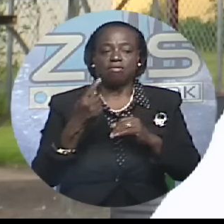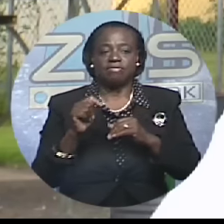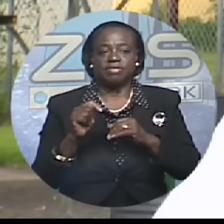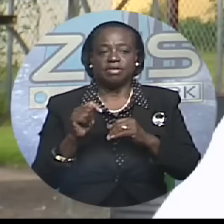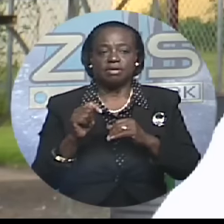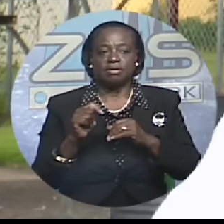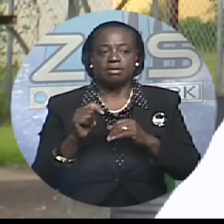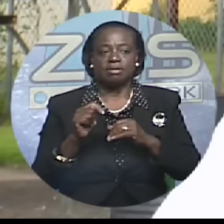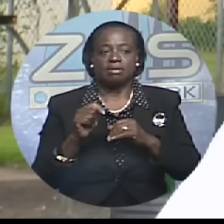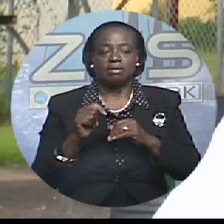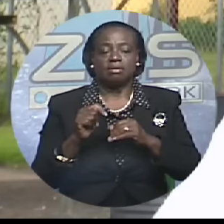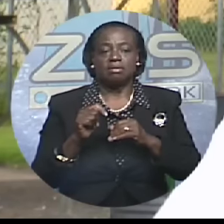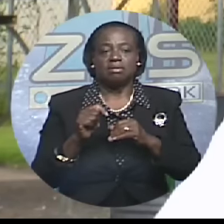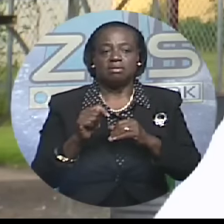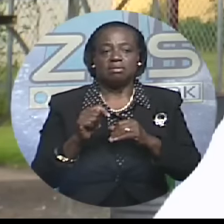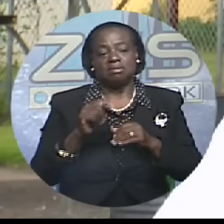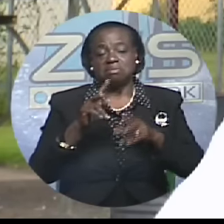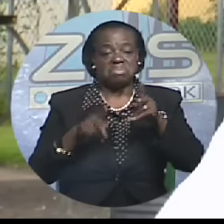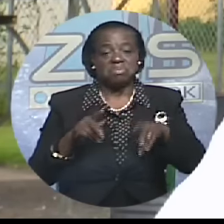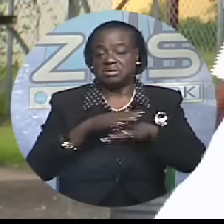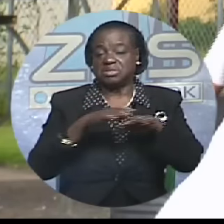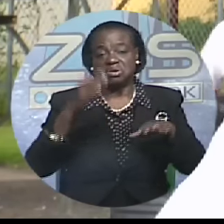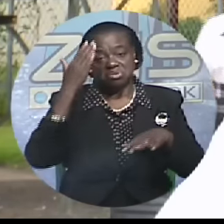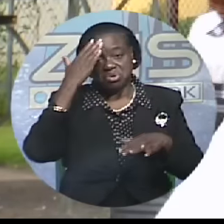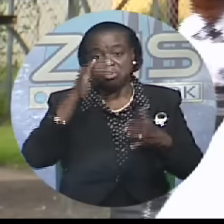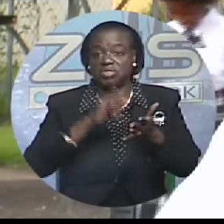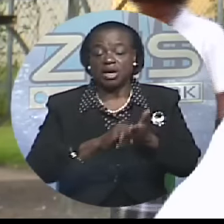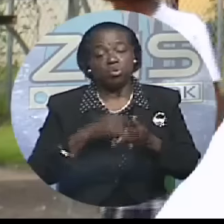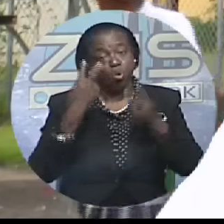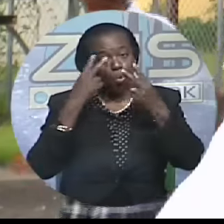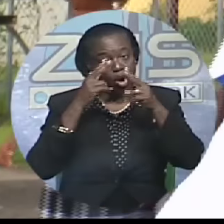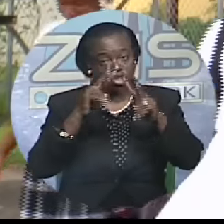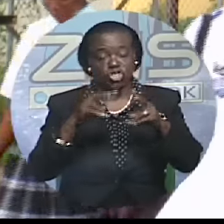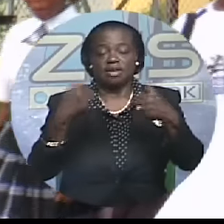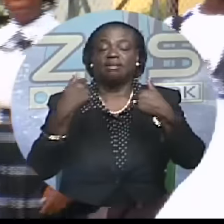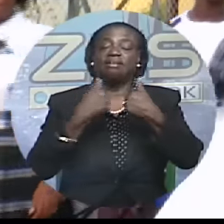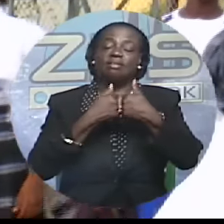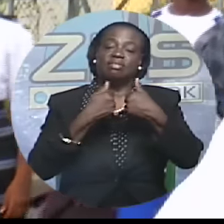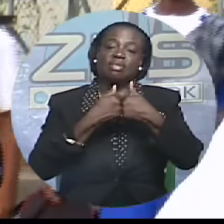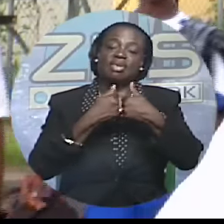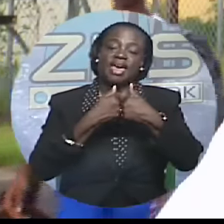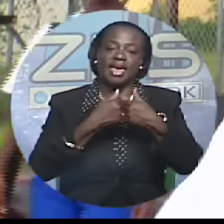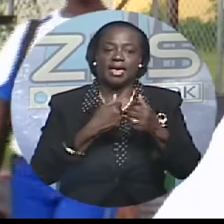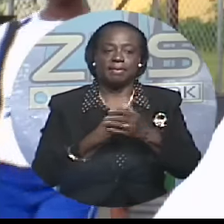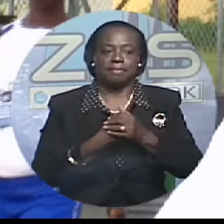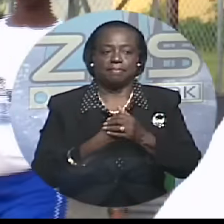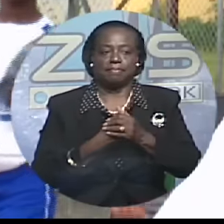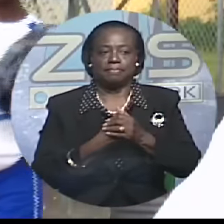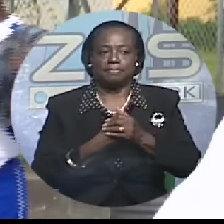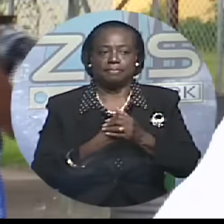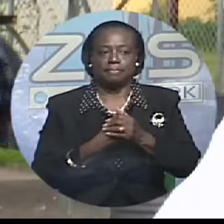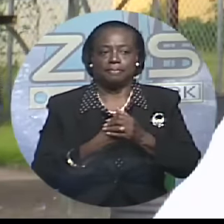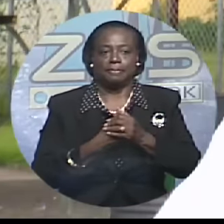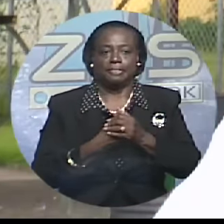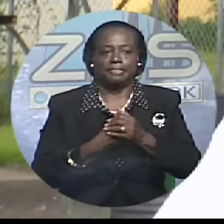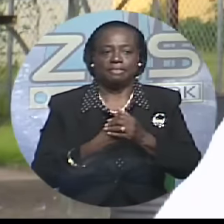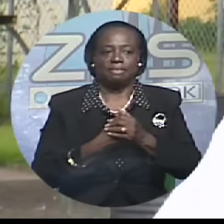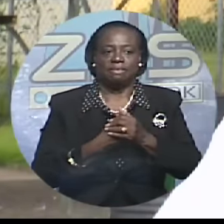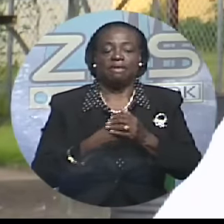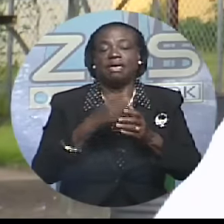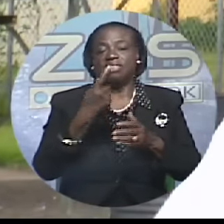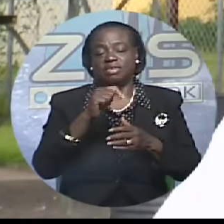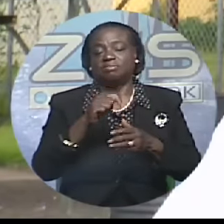of the fans don't know that, so they'll be making a bunch of noise when their movement, certain players from one position to the next player, and how they